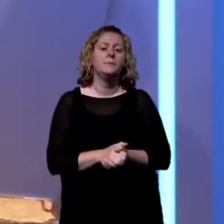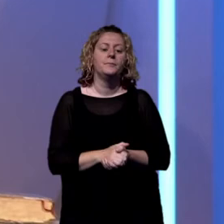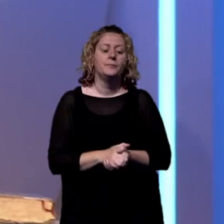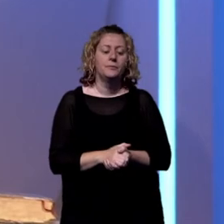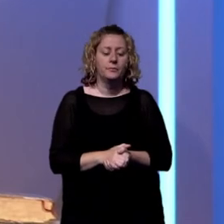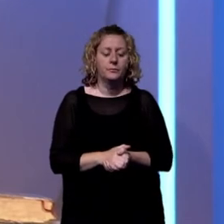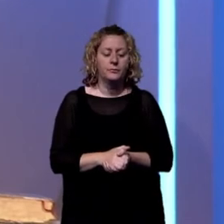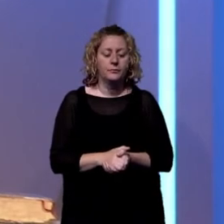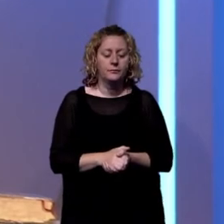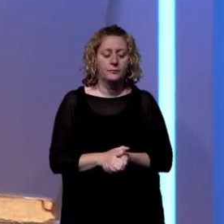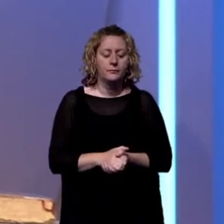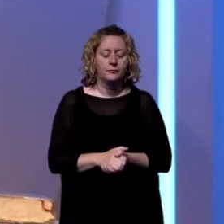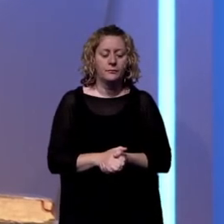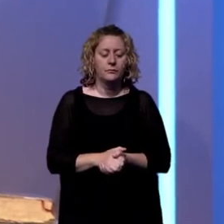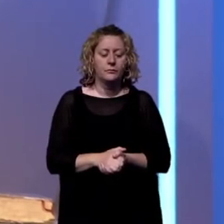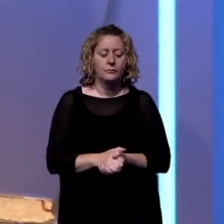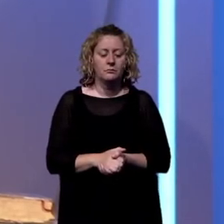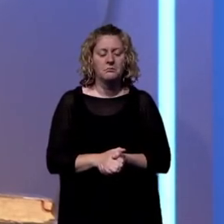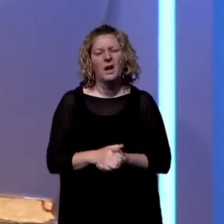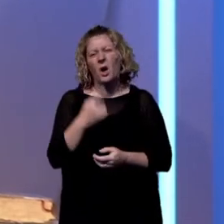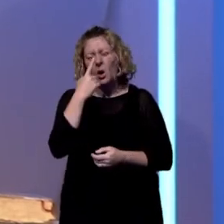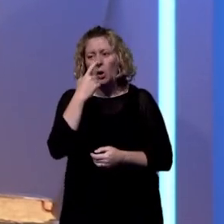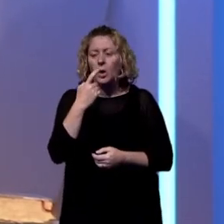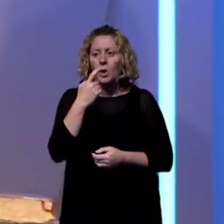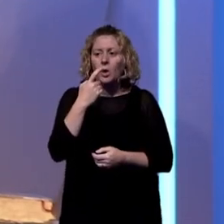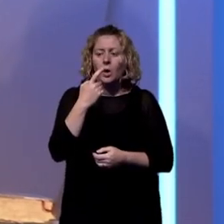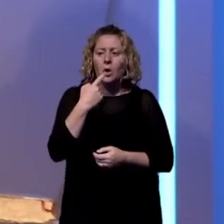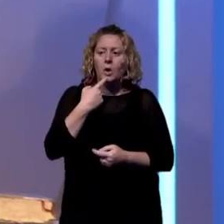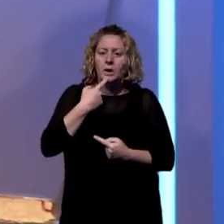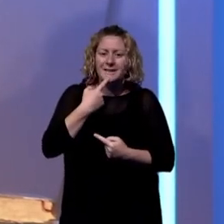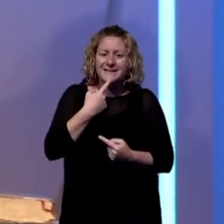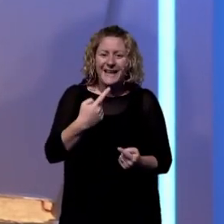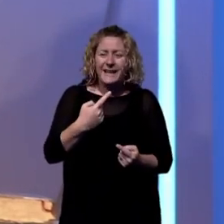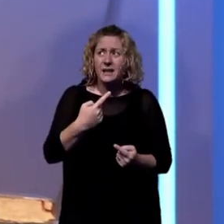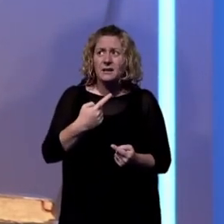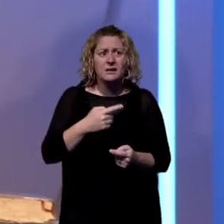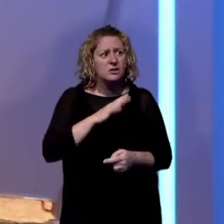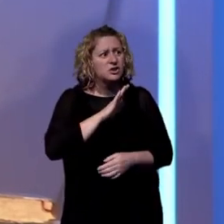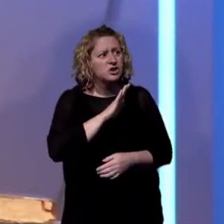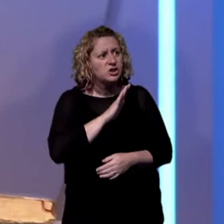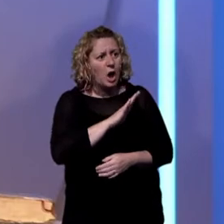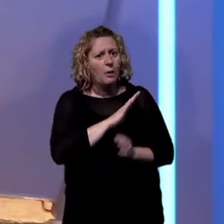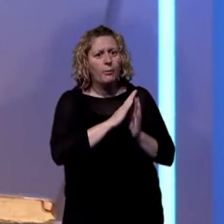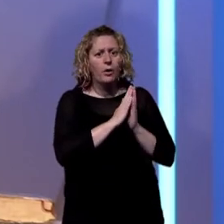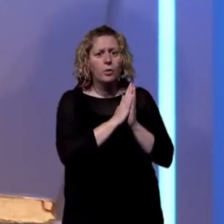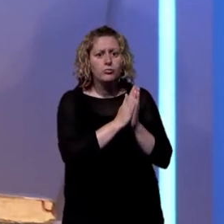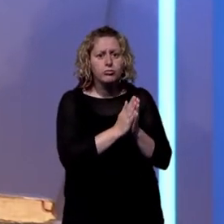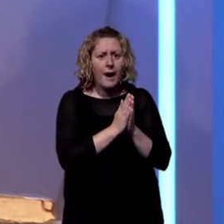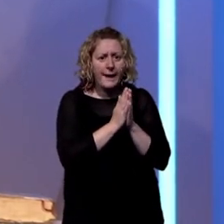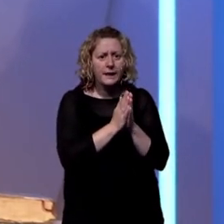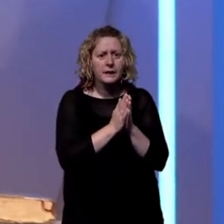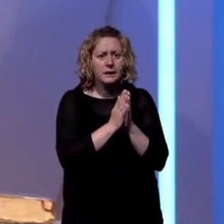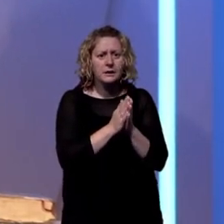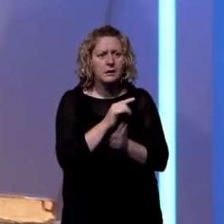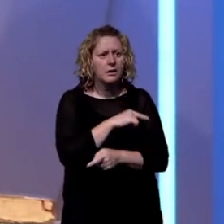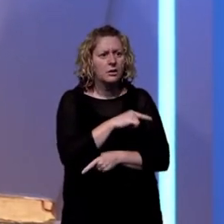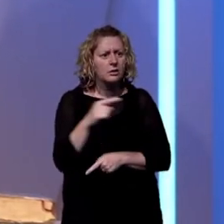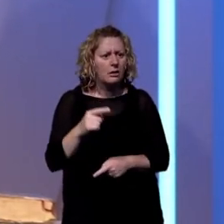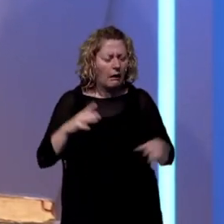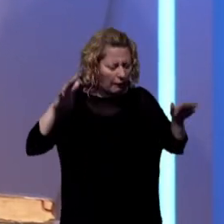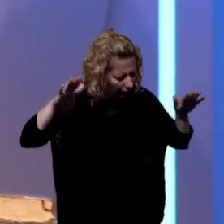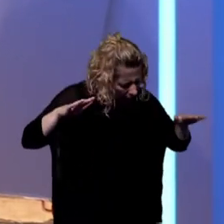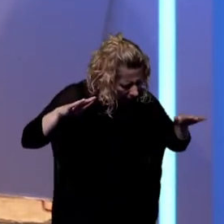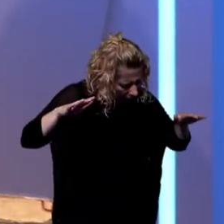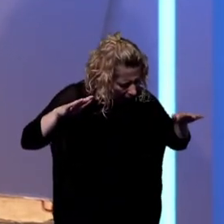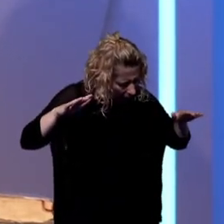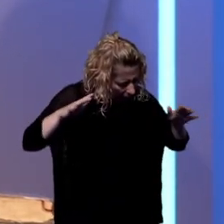Well, there's that, it could be that, but he's saying to them, will you stop praying? He's saying, you're down on the ground praying, I